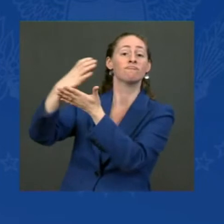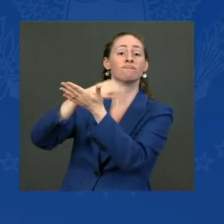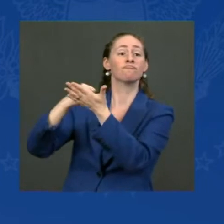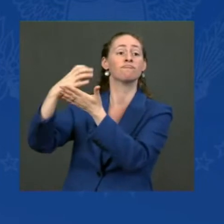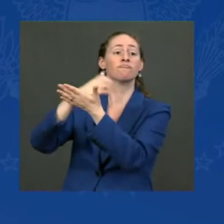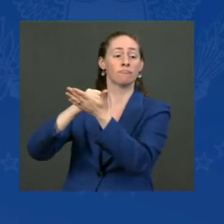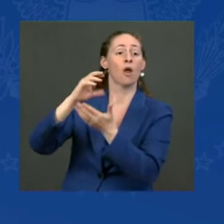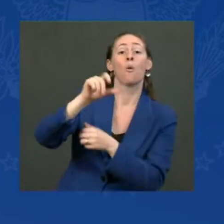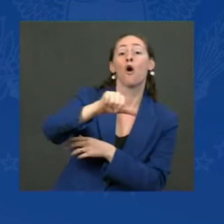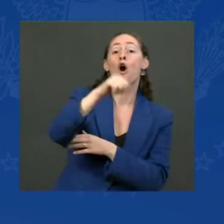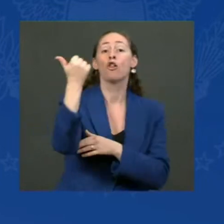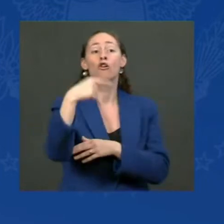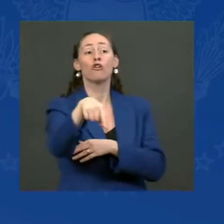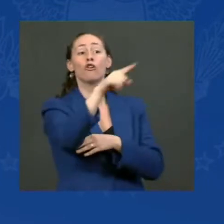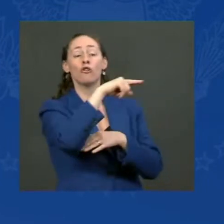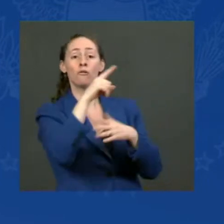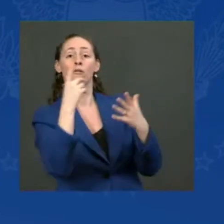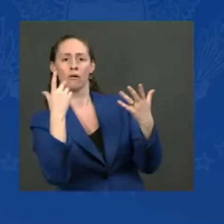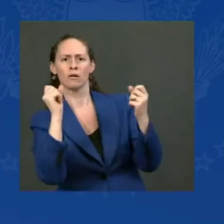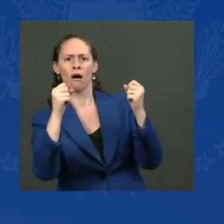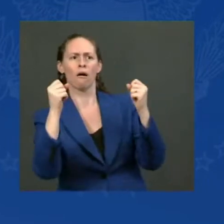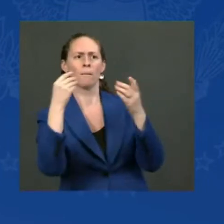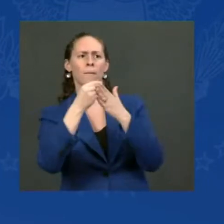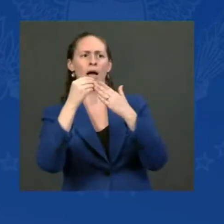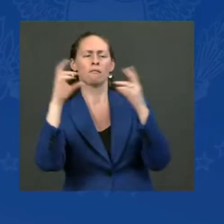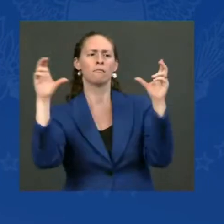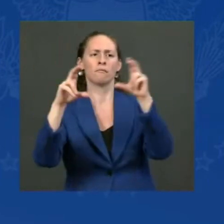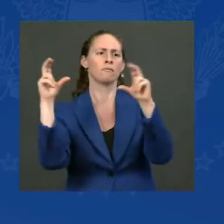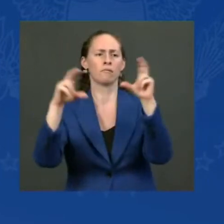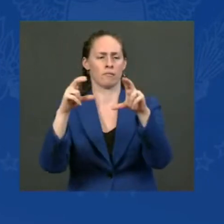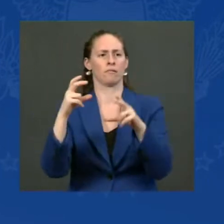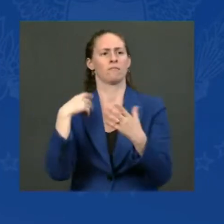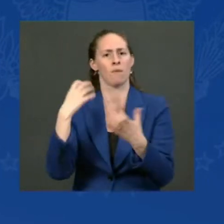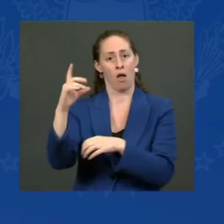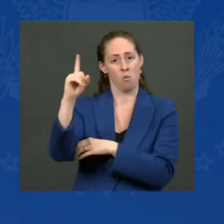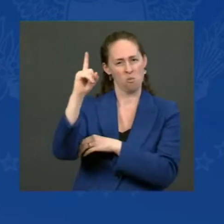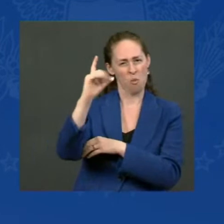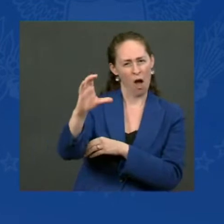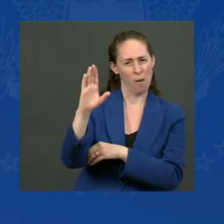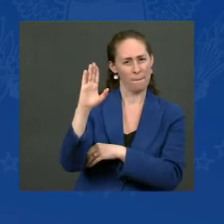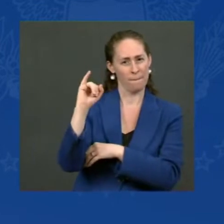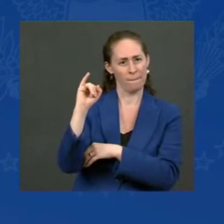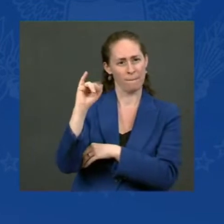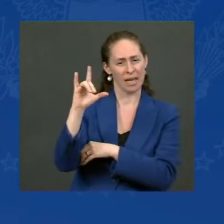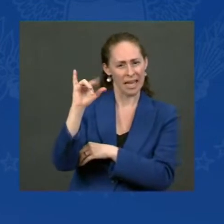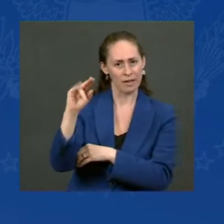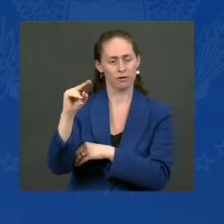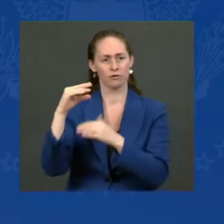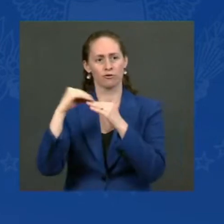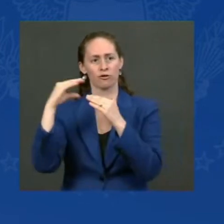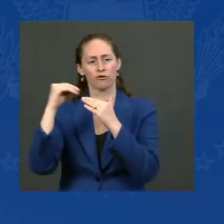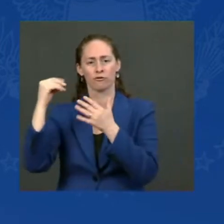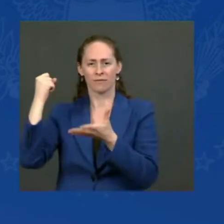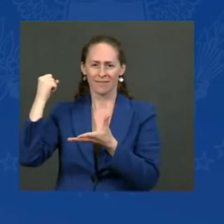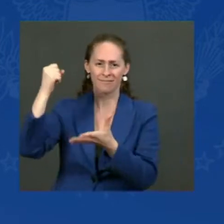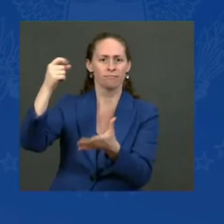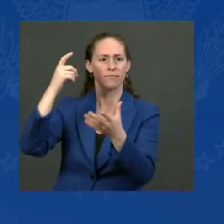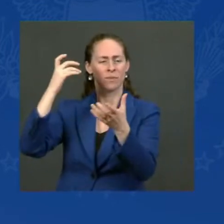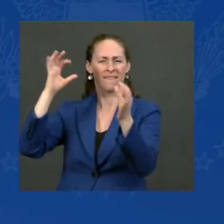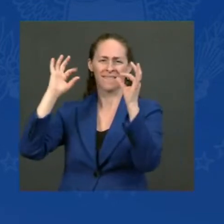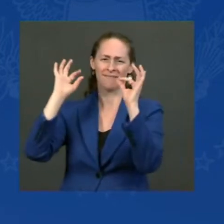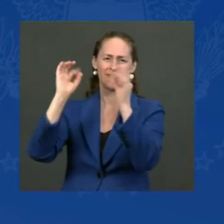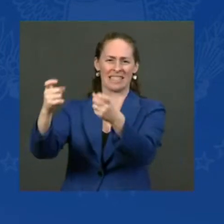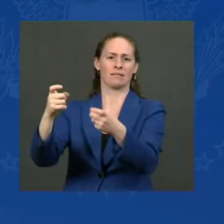of mobilizing $100 billion to support climate action in developing nations.